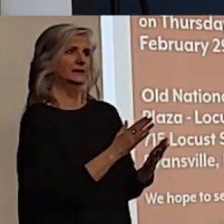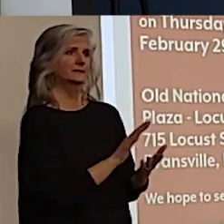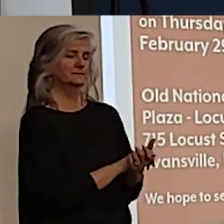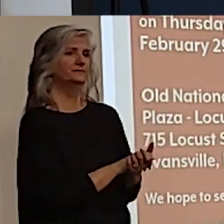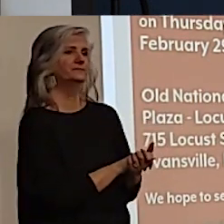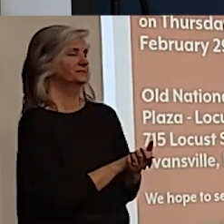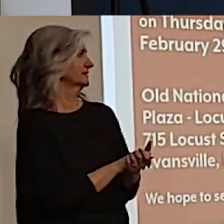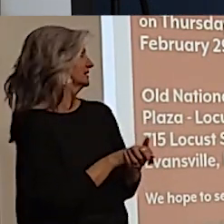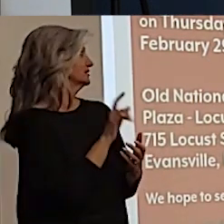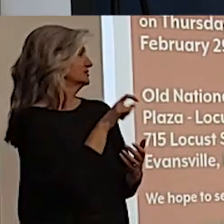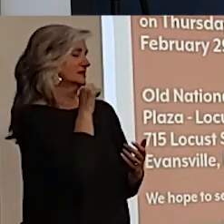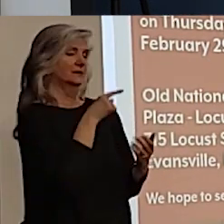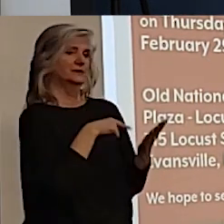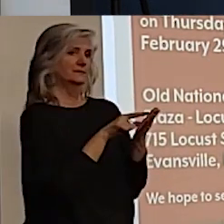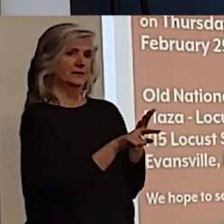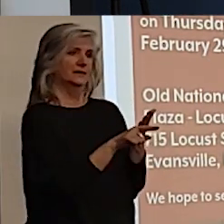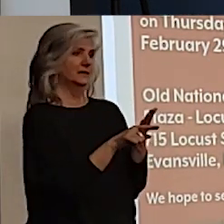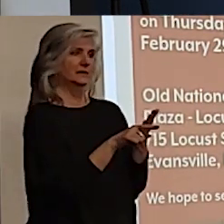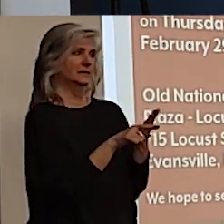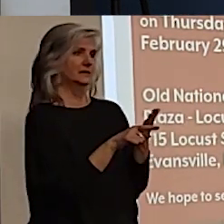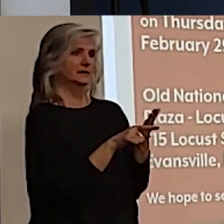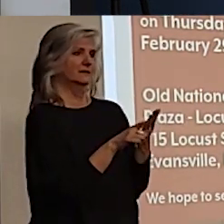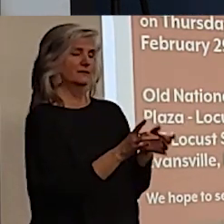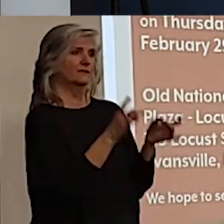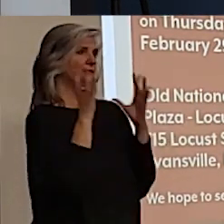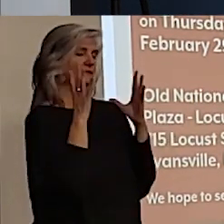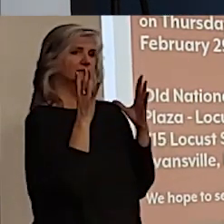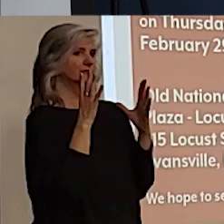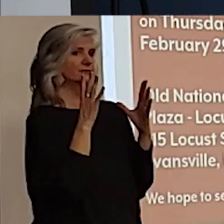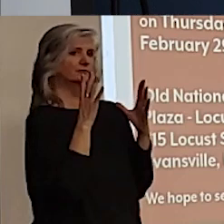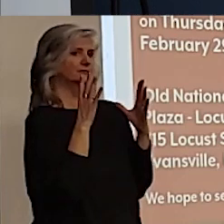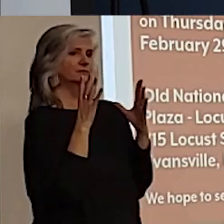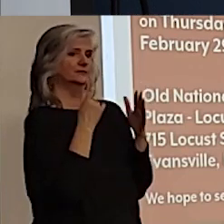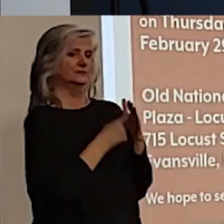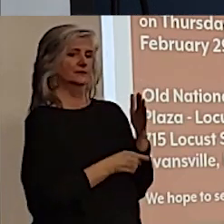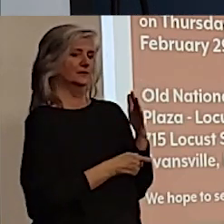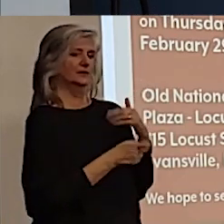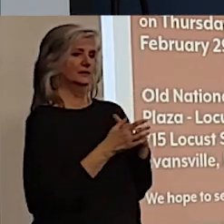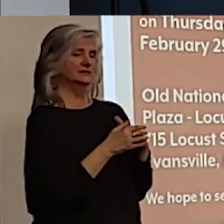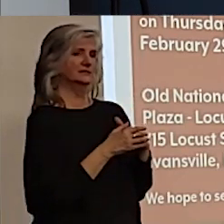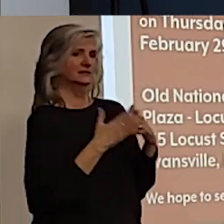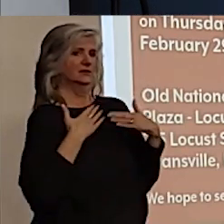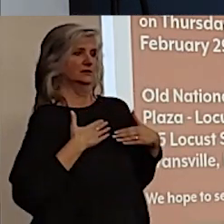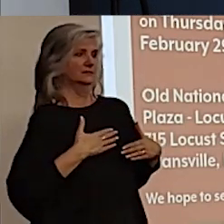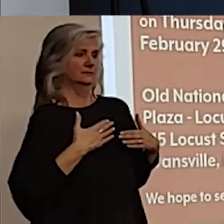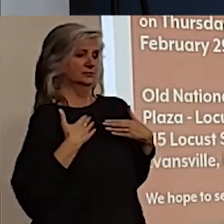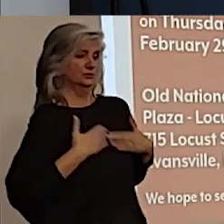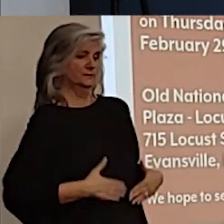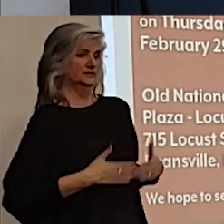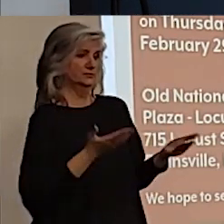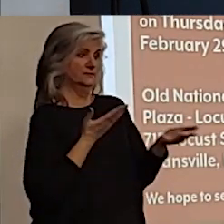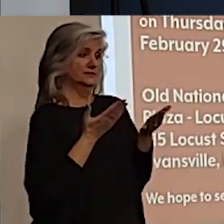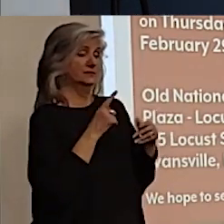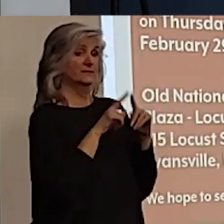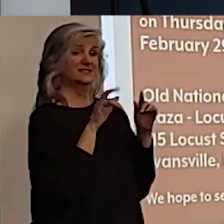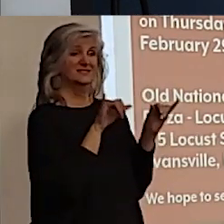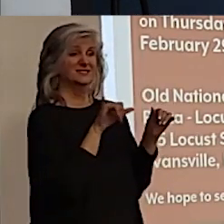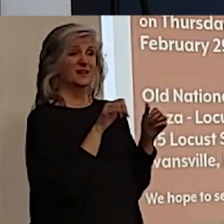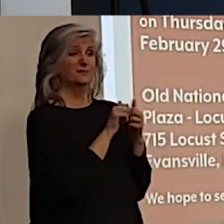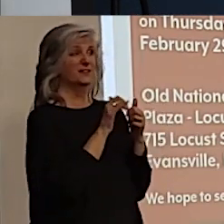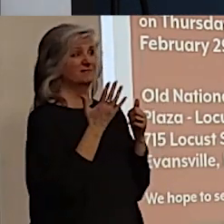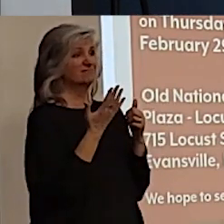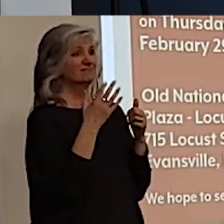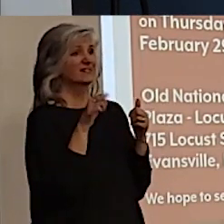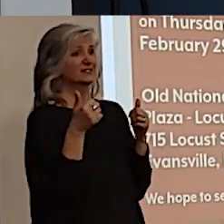People should not be paying exorbitant amounts for what are essential human services. But the same thing with rooftop solar